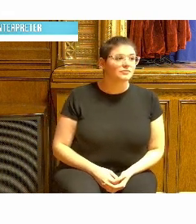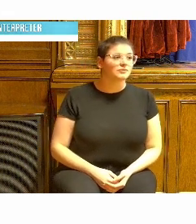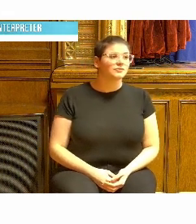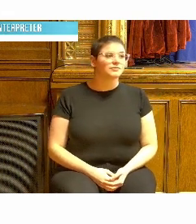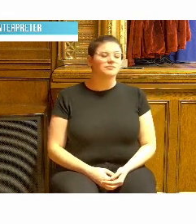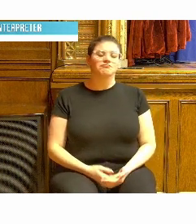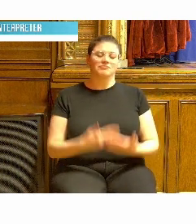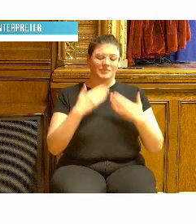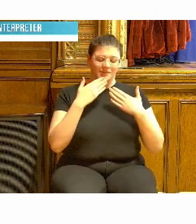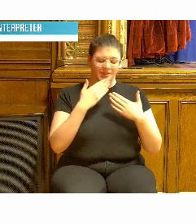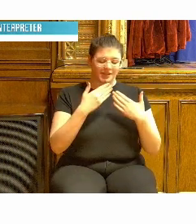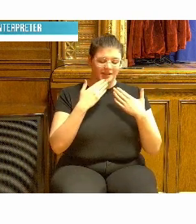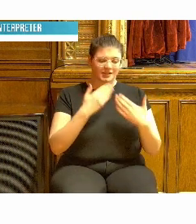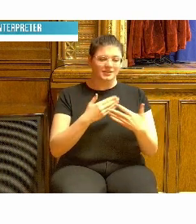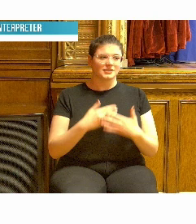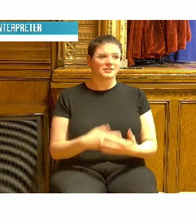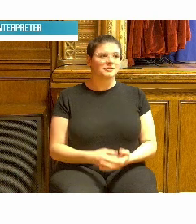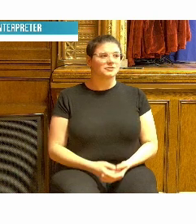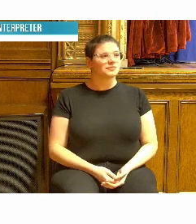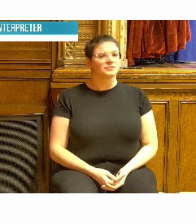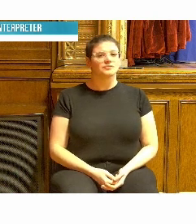We are grateful.